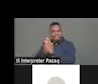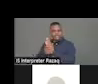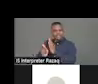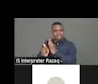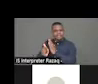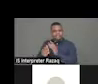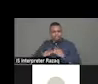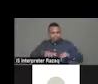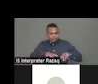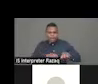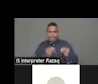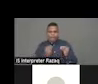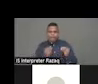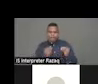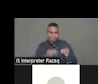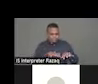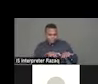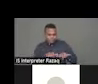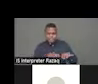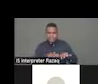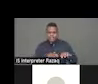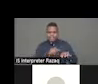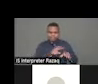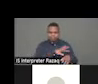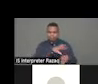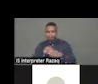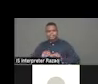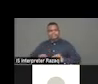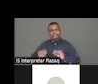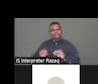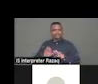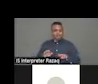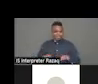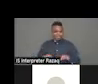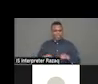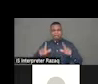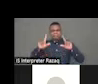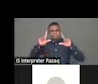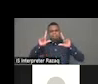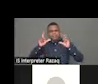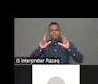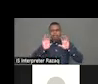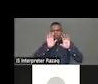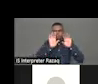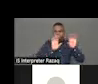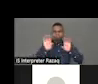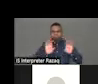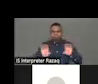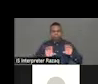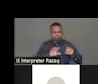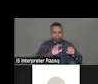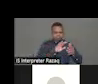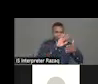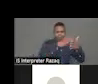like creating visual timetables, posters, worksheets, and to make communication books